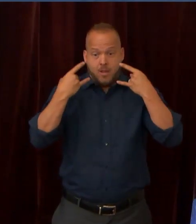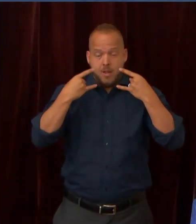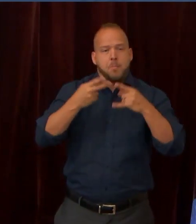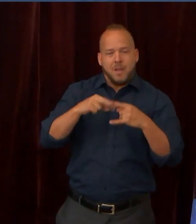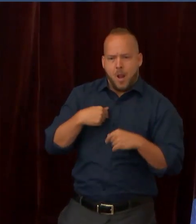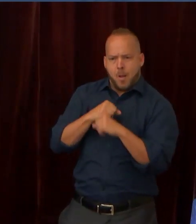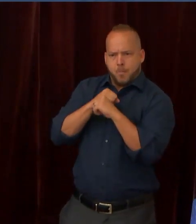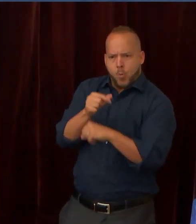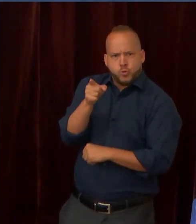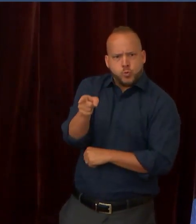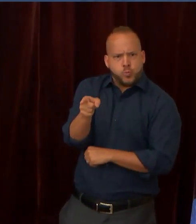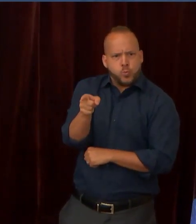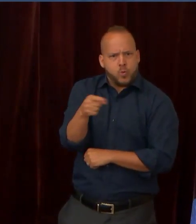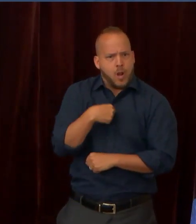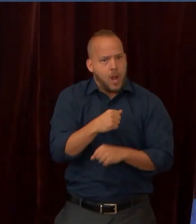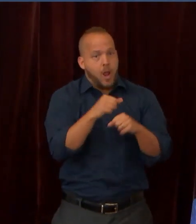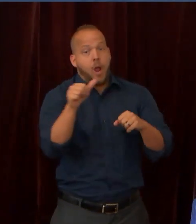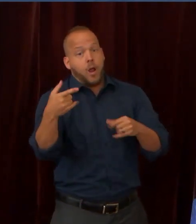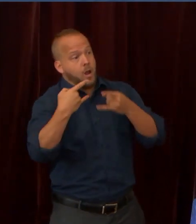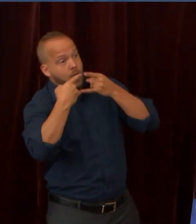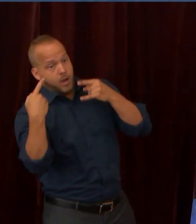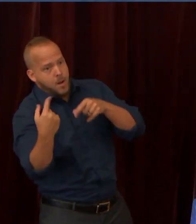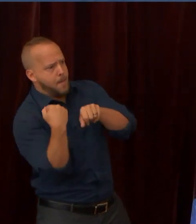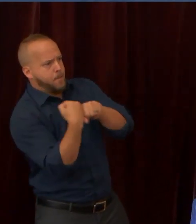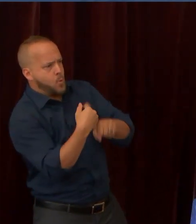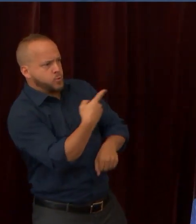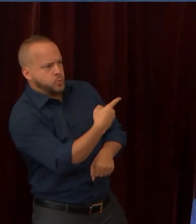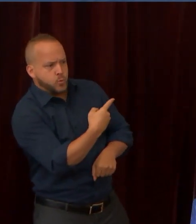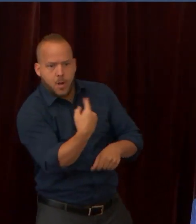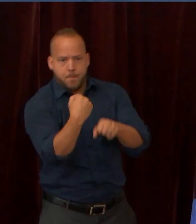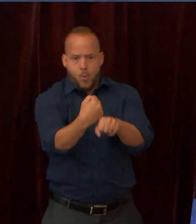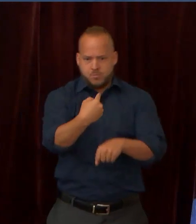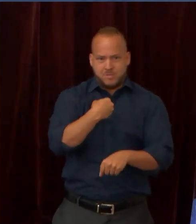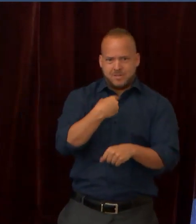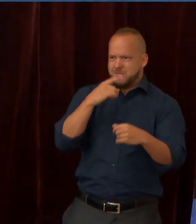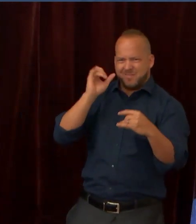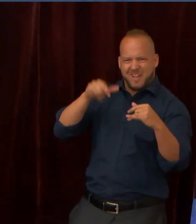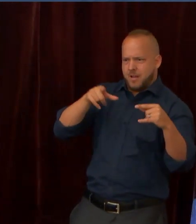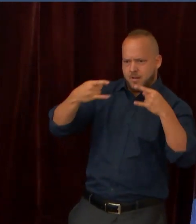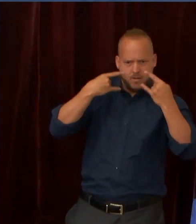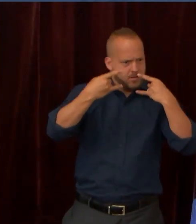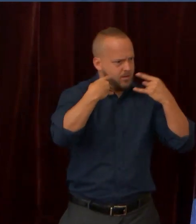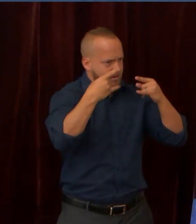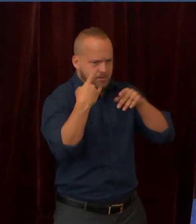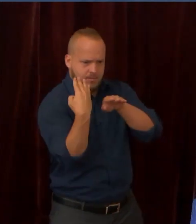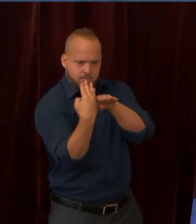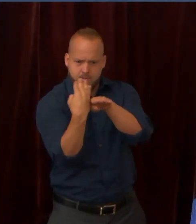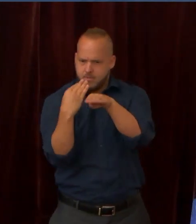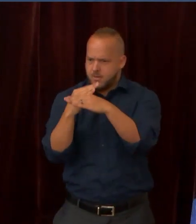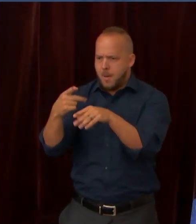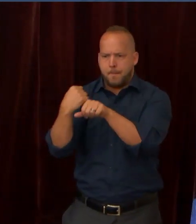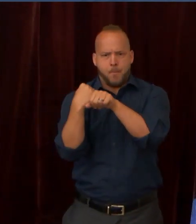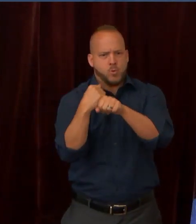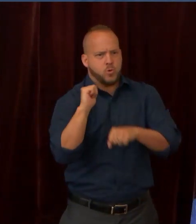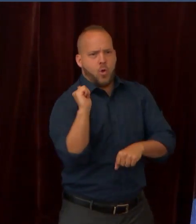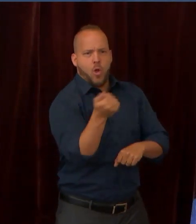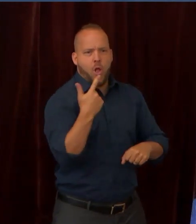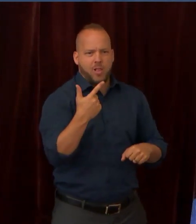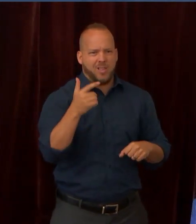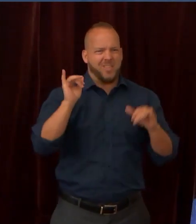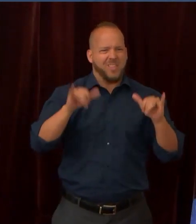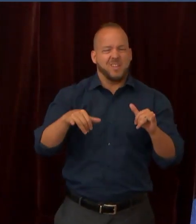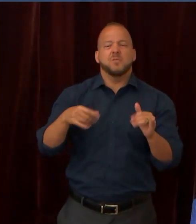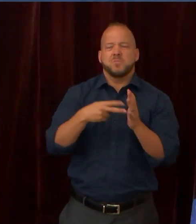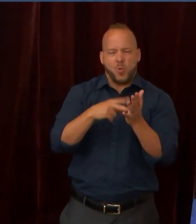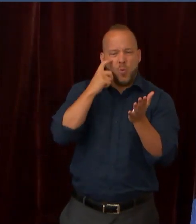me. And so this is a demonstration of our commitment to our neighbors and the folks in our grocery stores